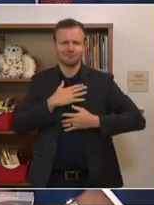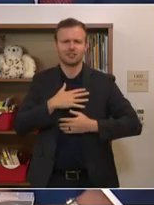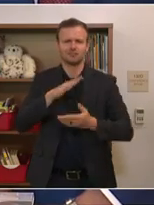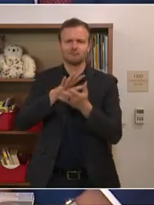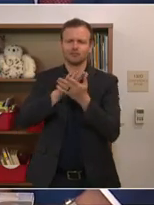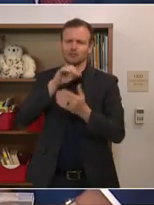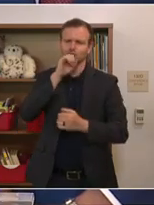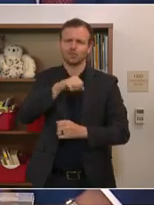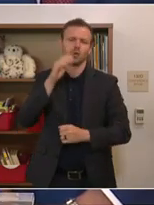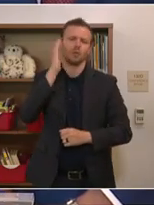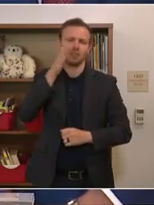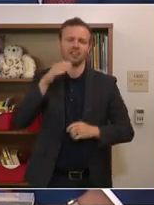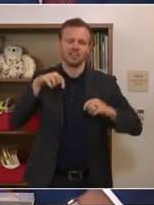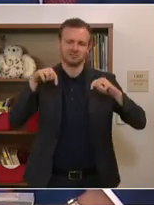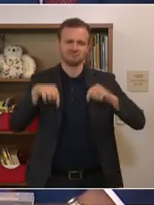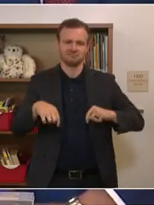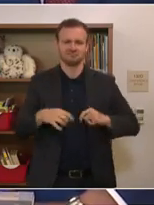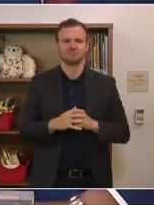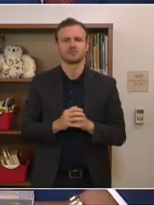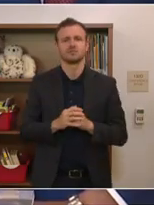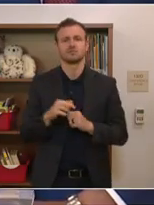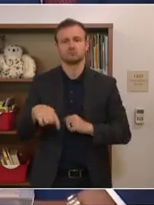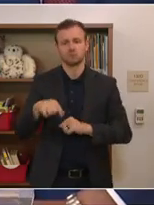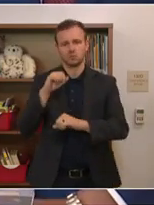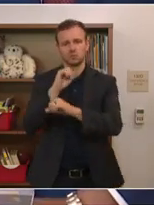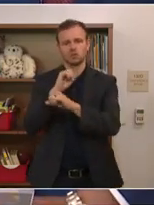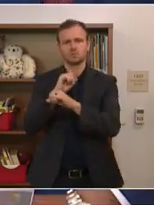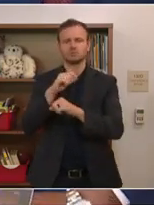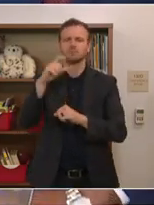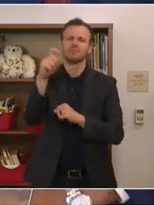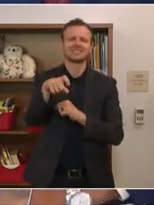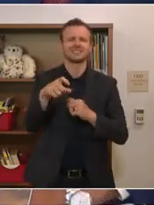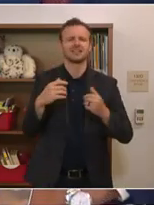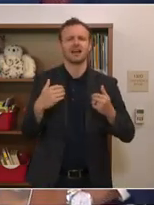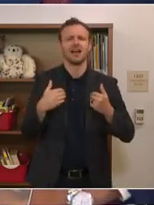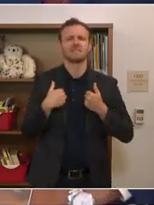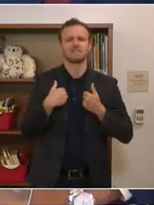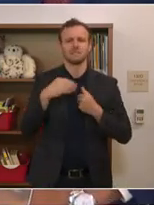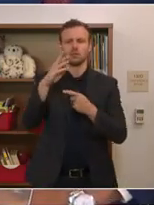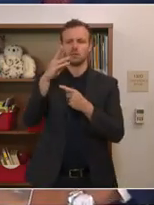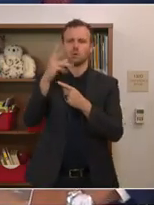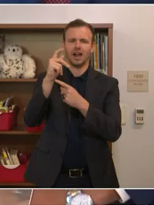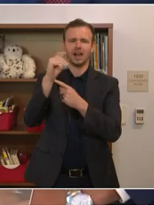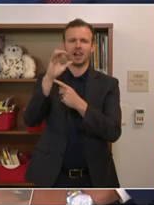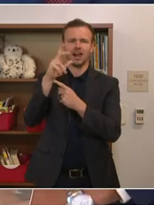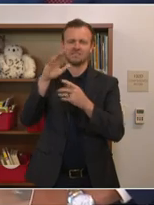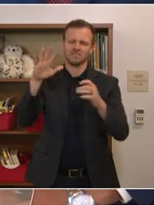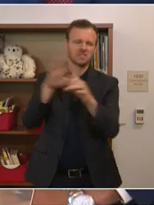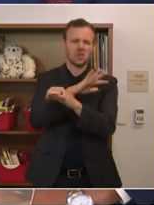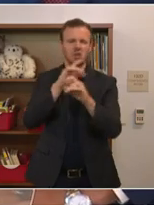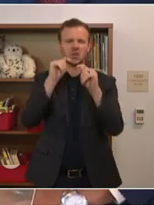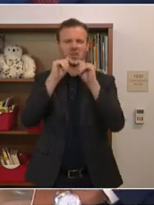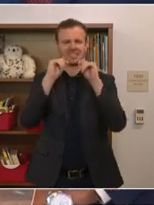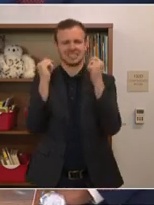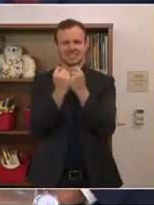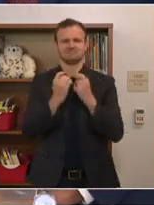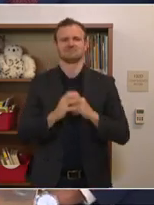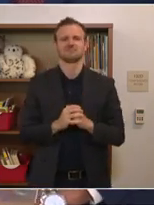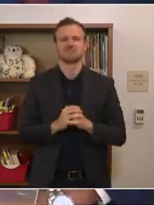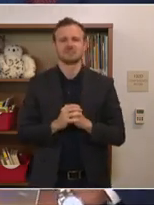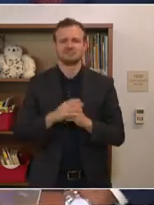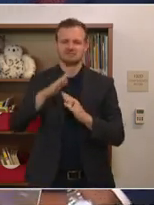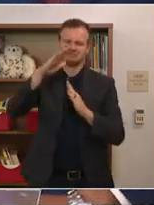would not be possible without the dedication of the Whitlock team, which is made up of some of the best educators